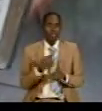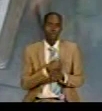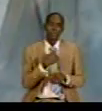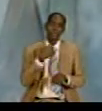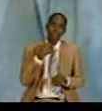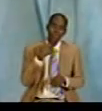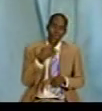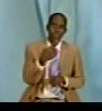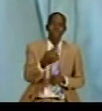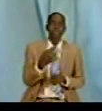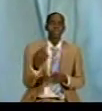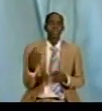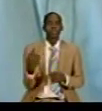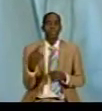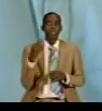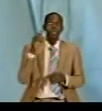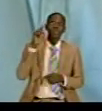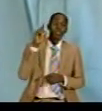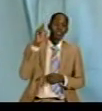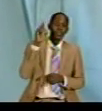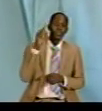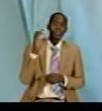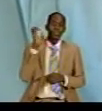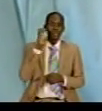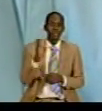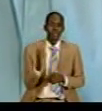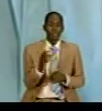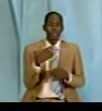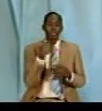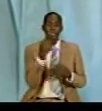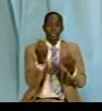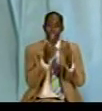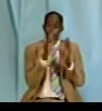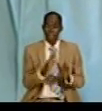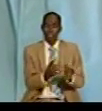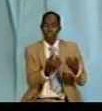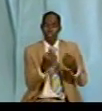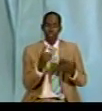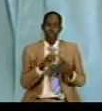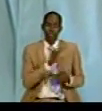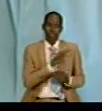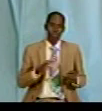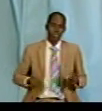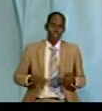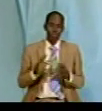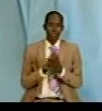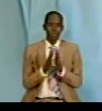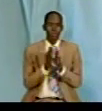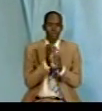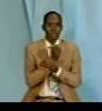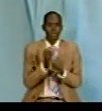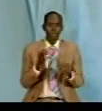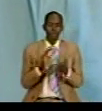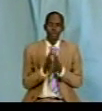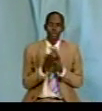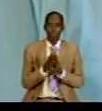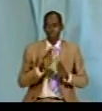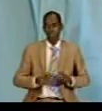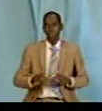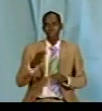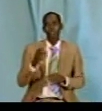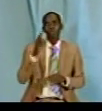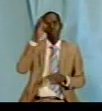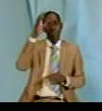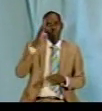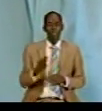he responds to that, he comes to Christ, he is saved, he becomes a child of God. They have a drive